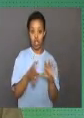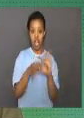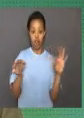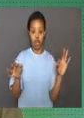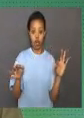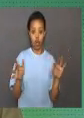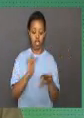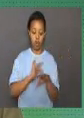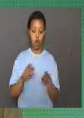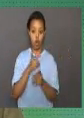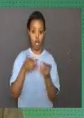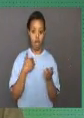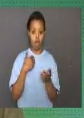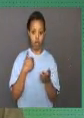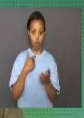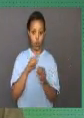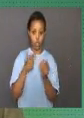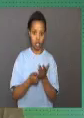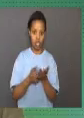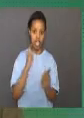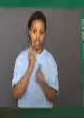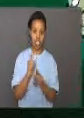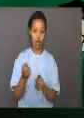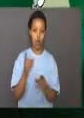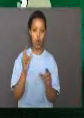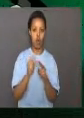fill in the blank with the correct term.